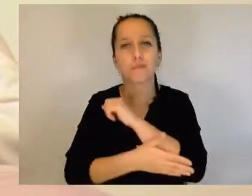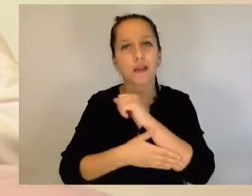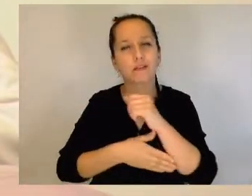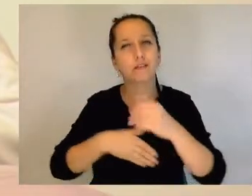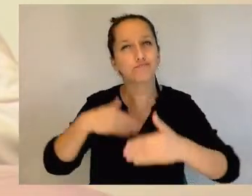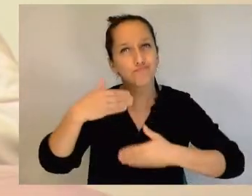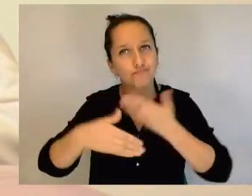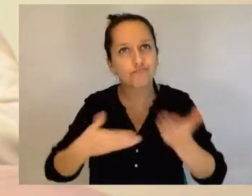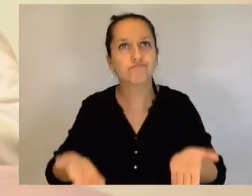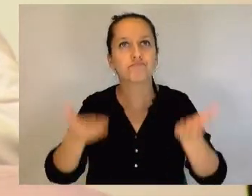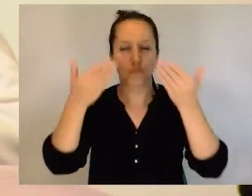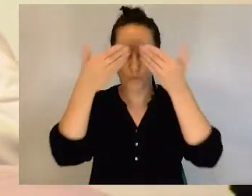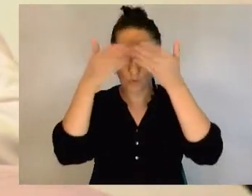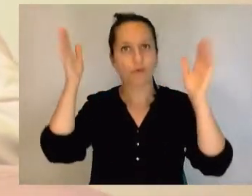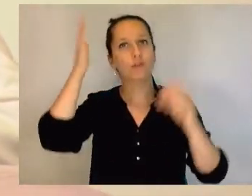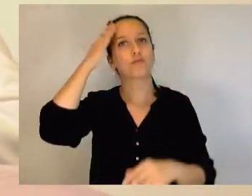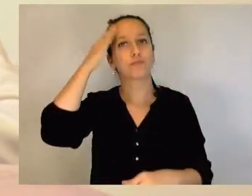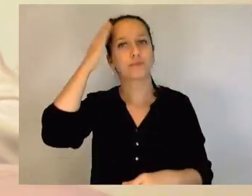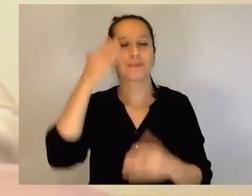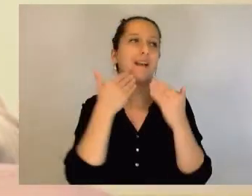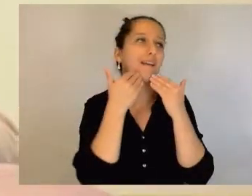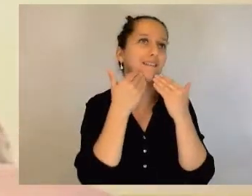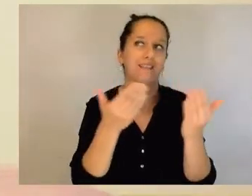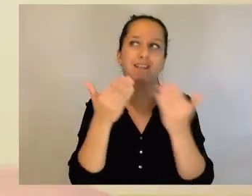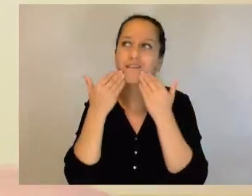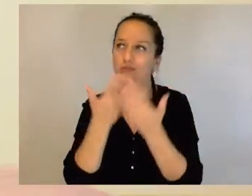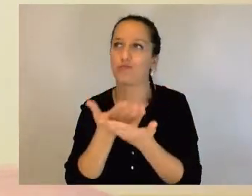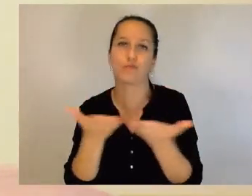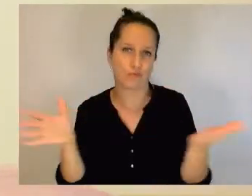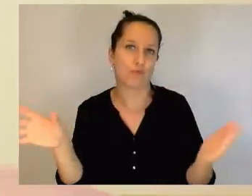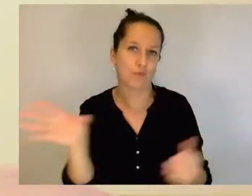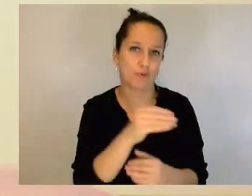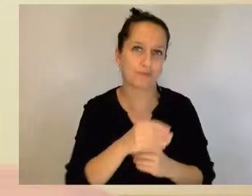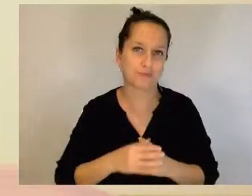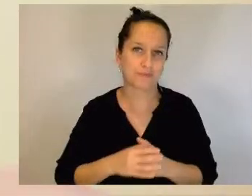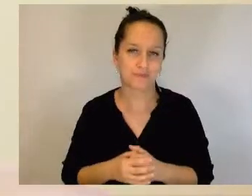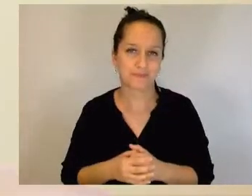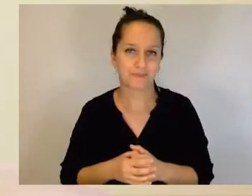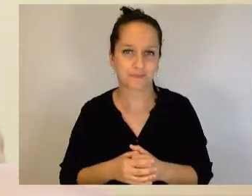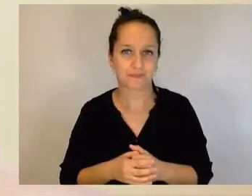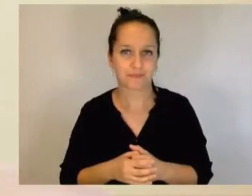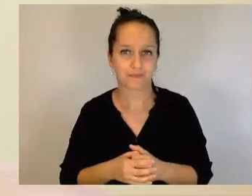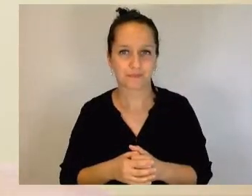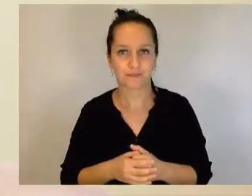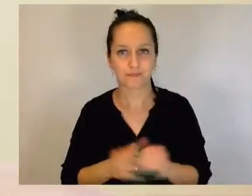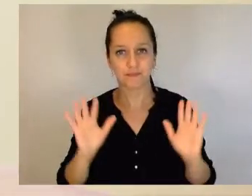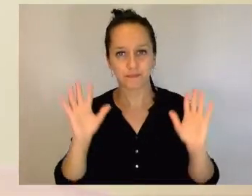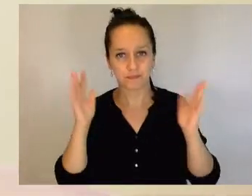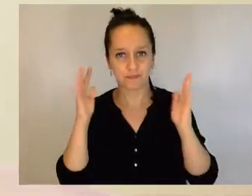can march towards a society of knowledge. Thank you very much to all.